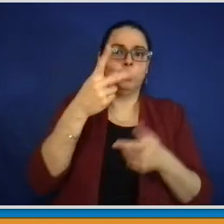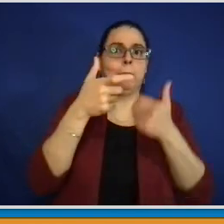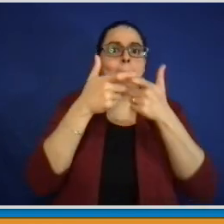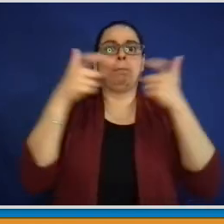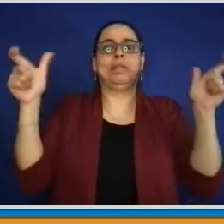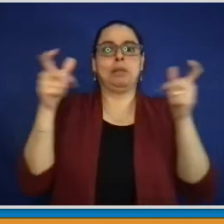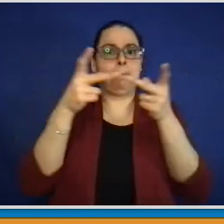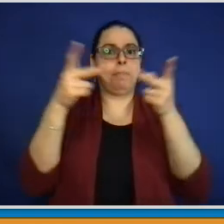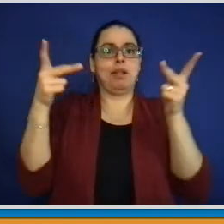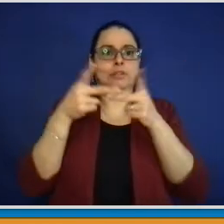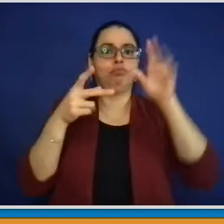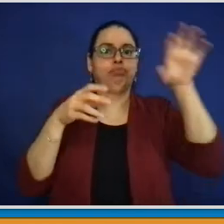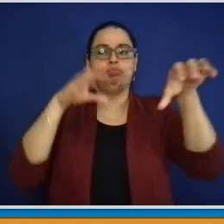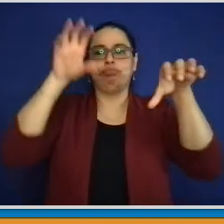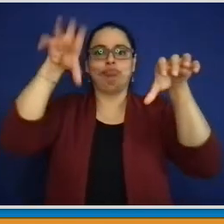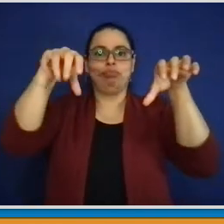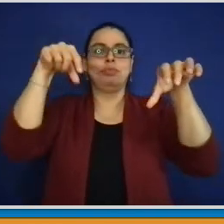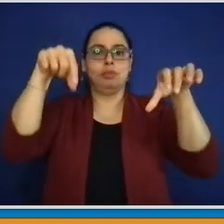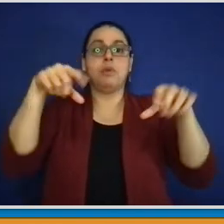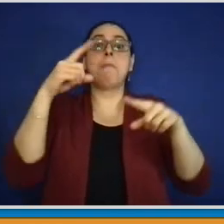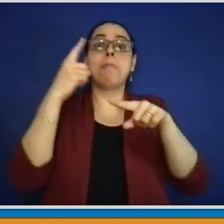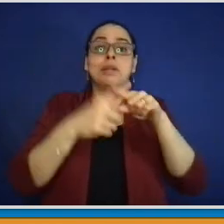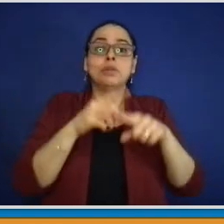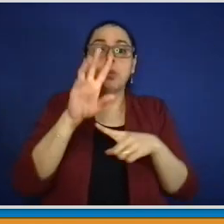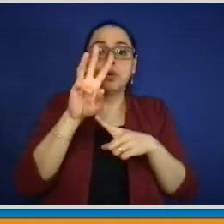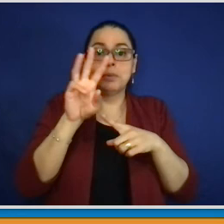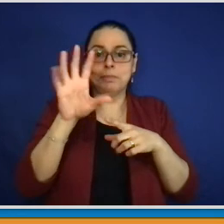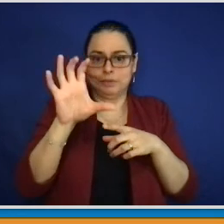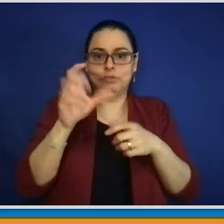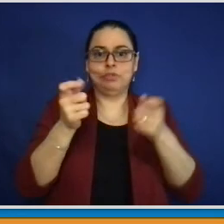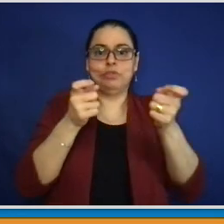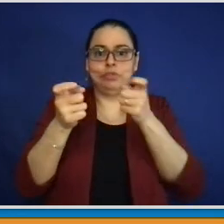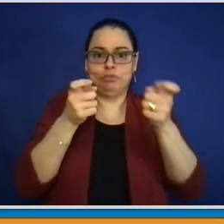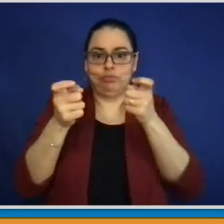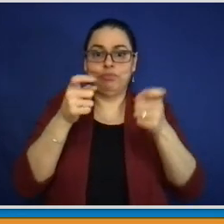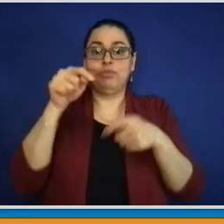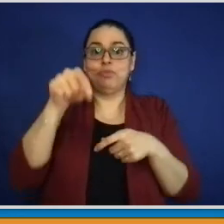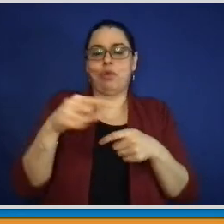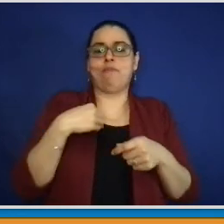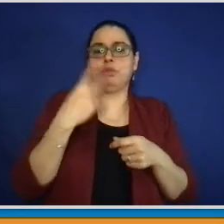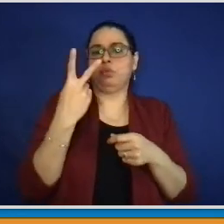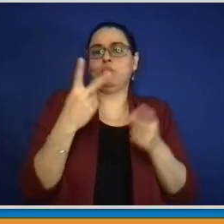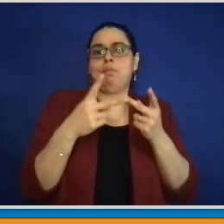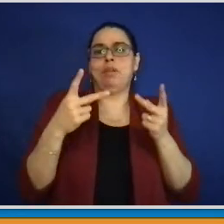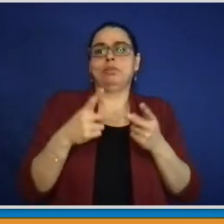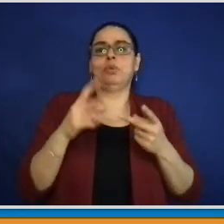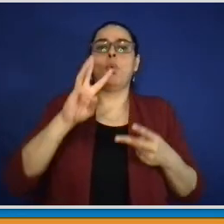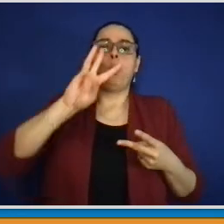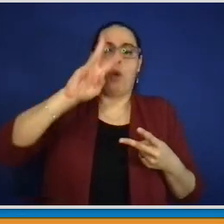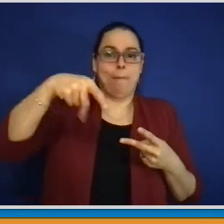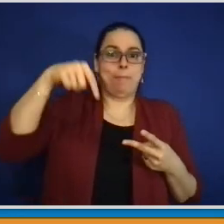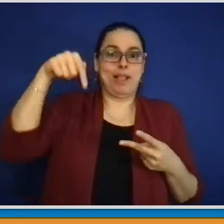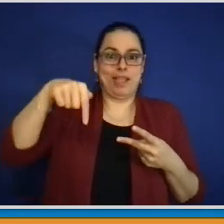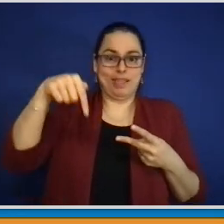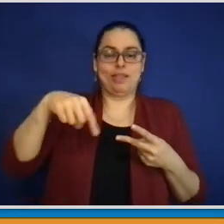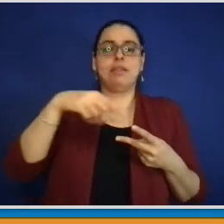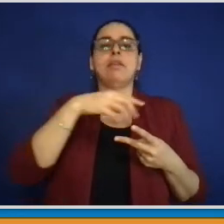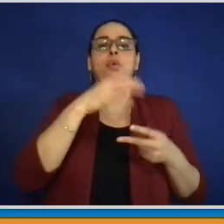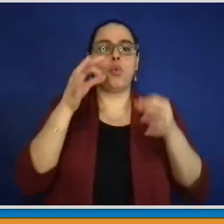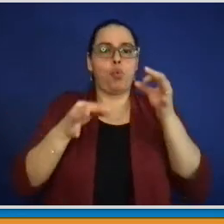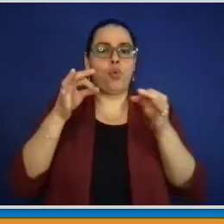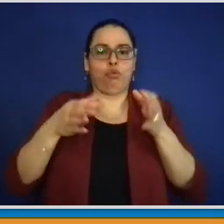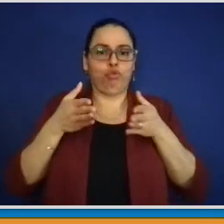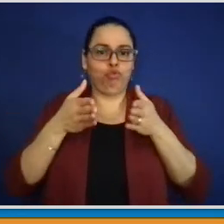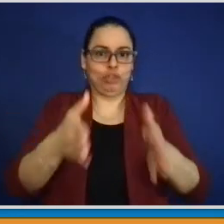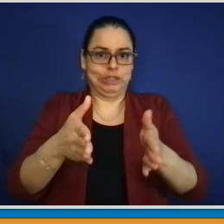clinics, one here in downtown White Plains, and a larger one located temporarily so at the Westchester Community College in the gymnasium. That's